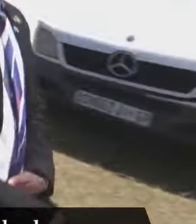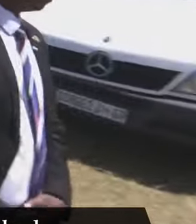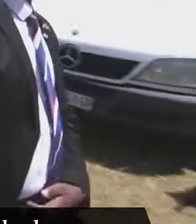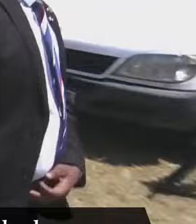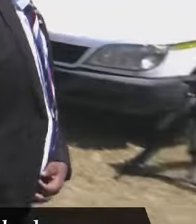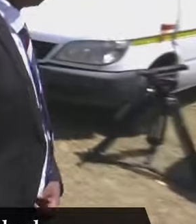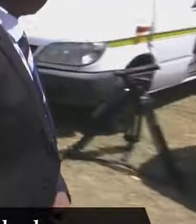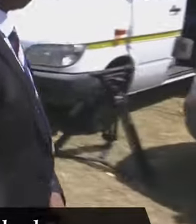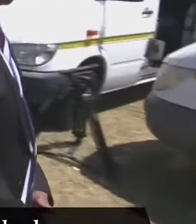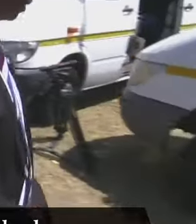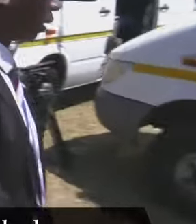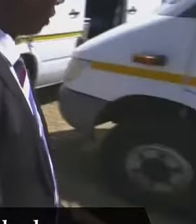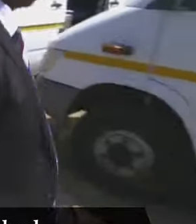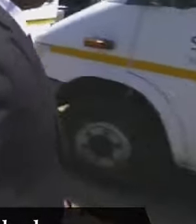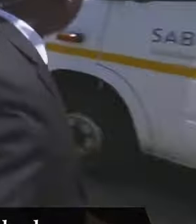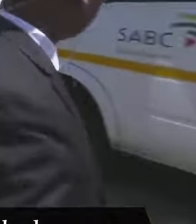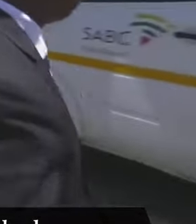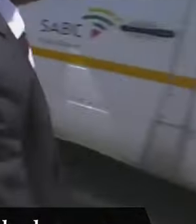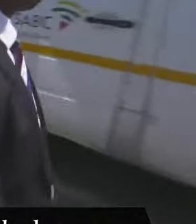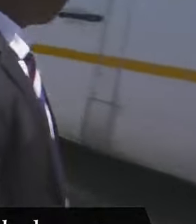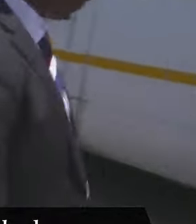Take Aziz to his resting place.